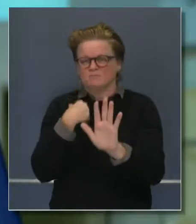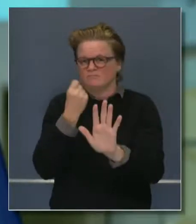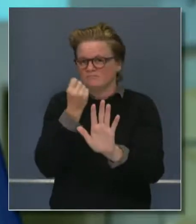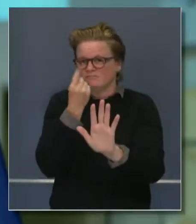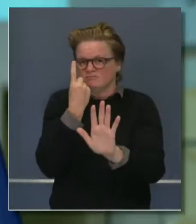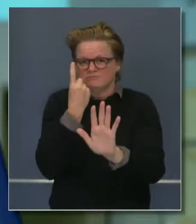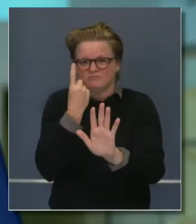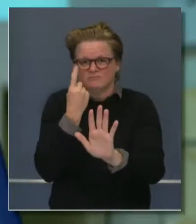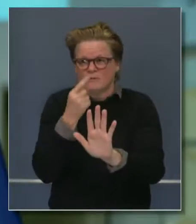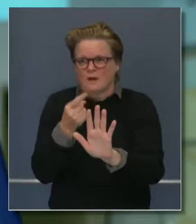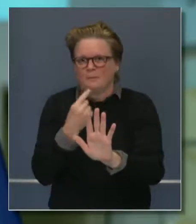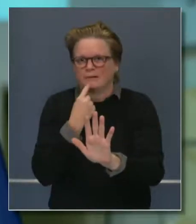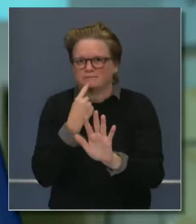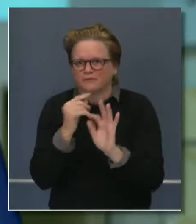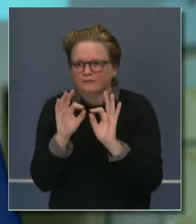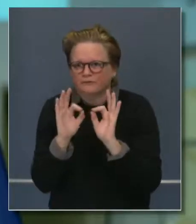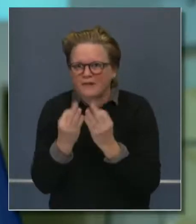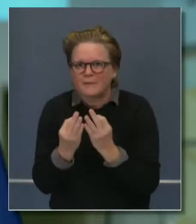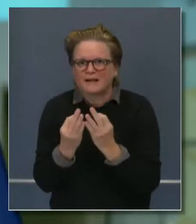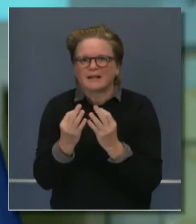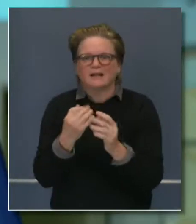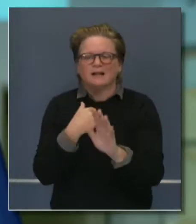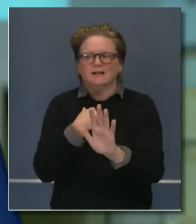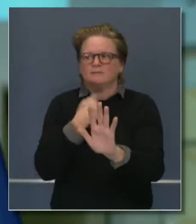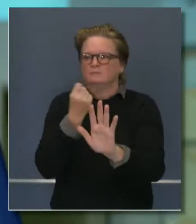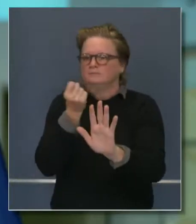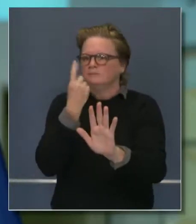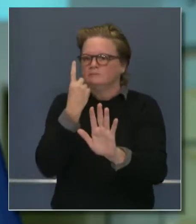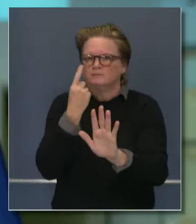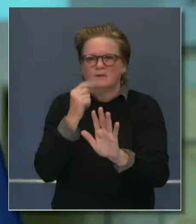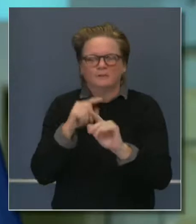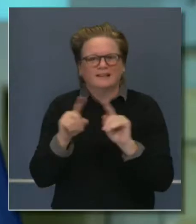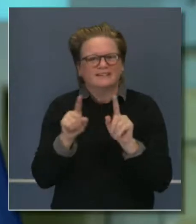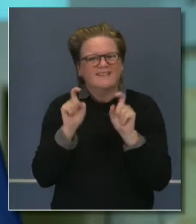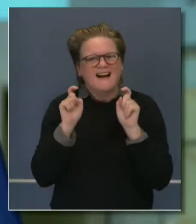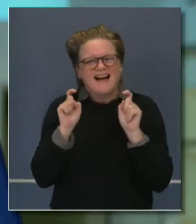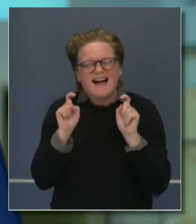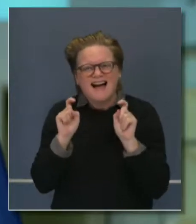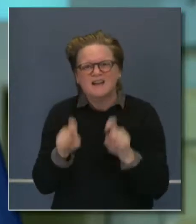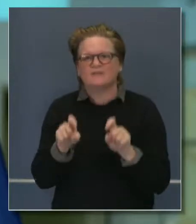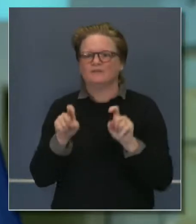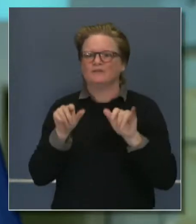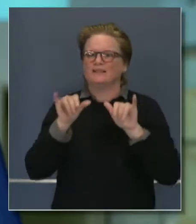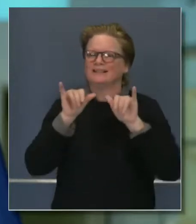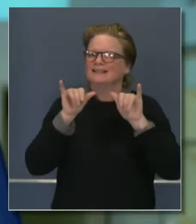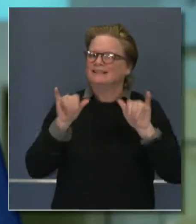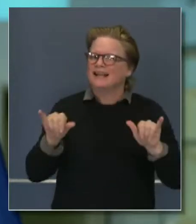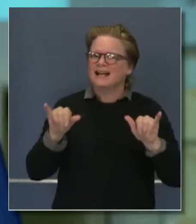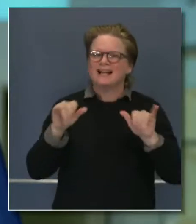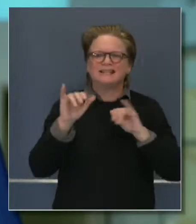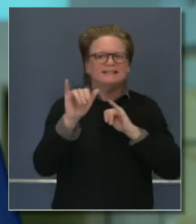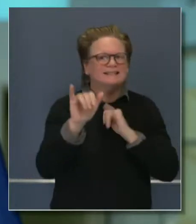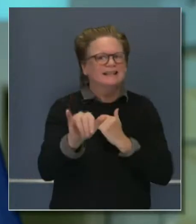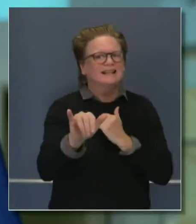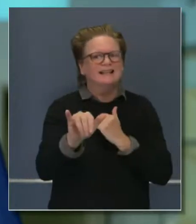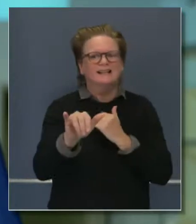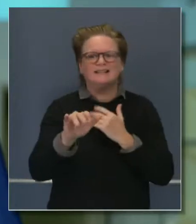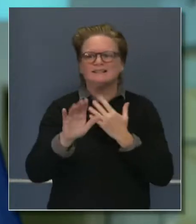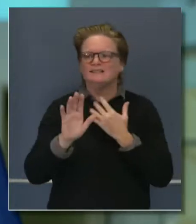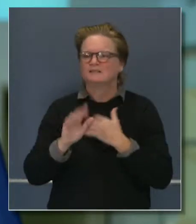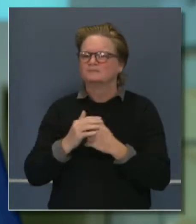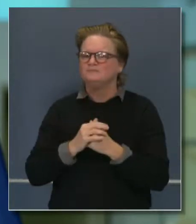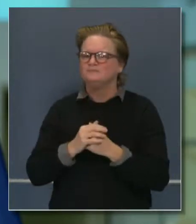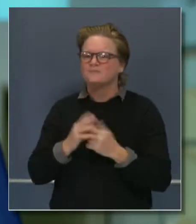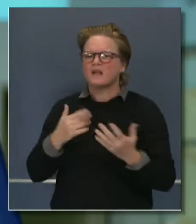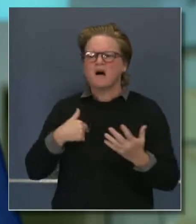And that sense that we're safe because we know someone, it's not the case with COVID. It really matters who's been in your stable sort